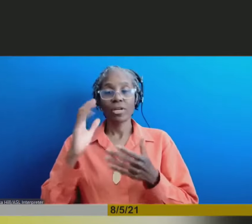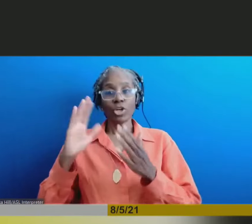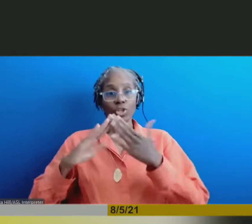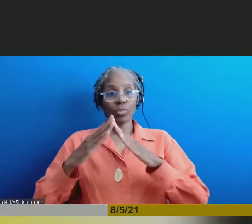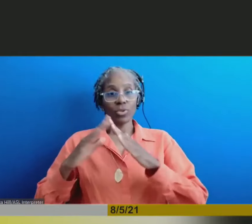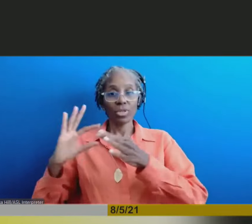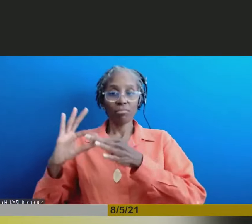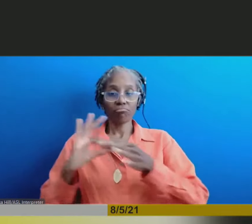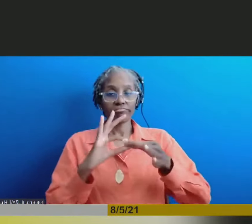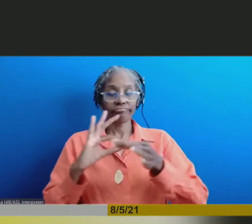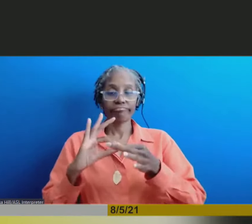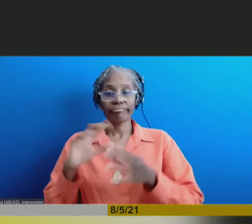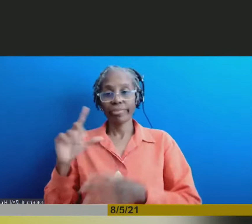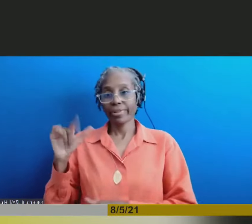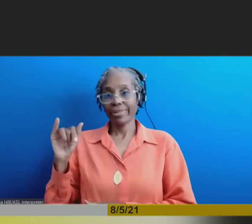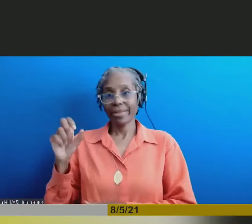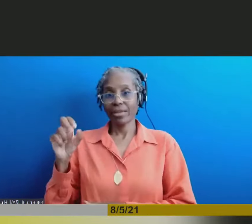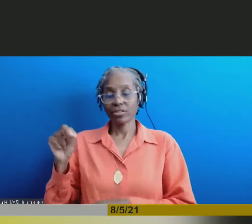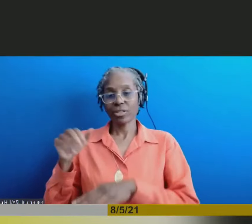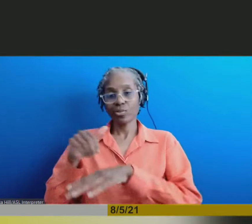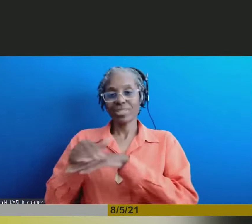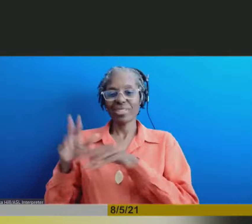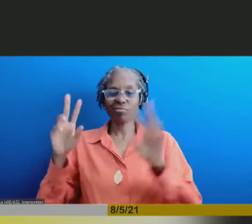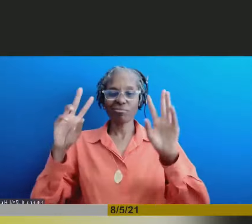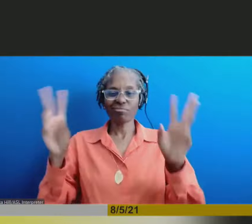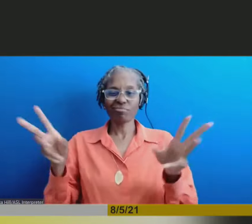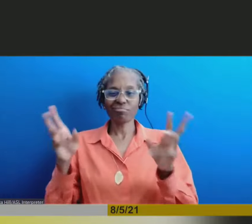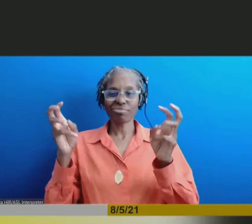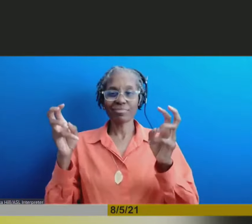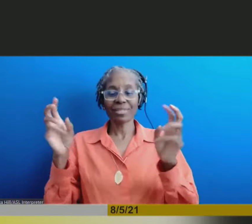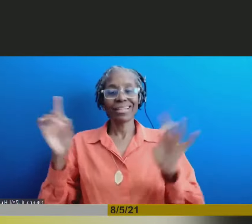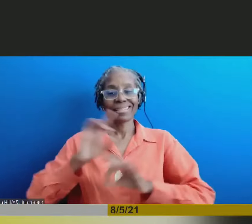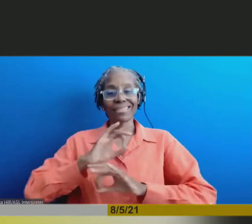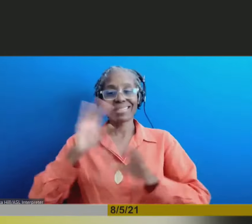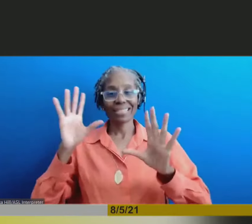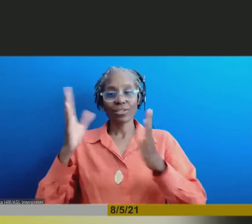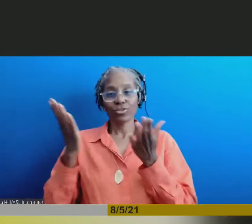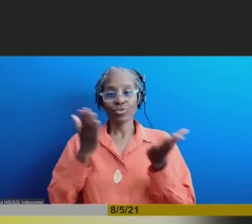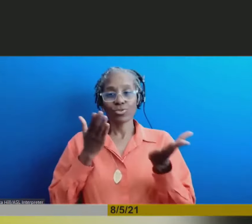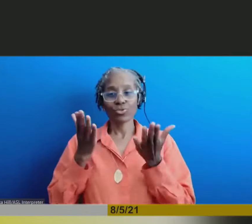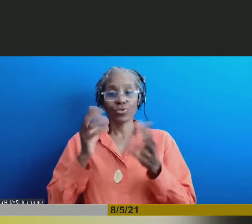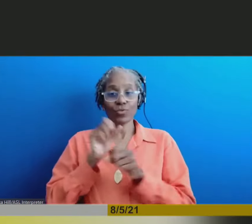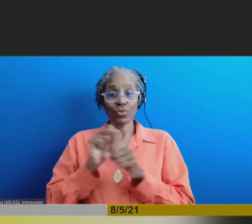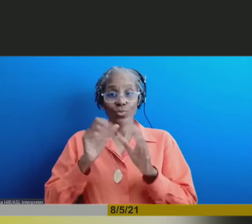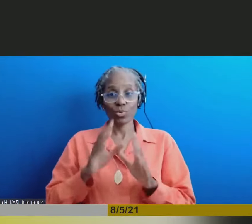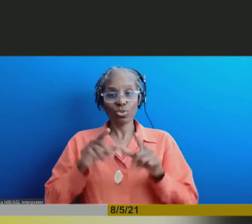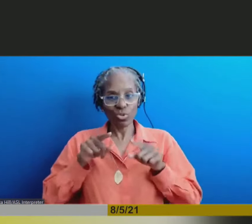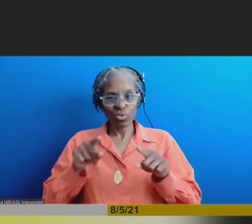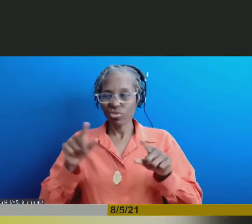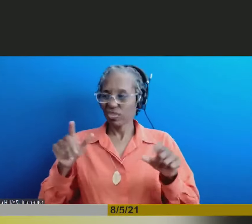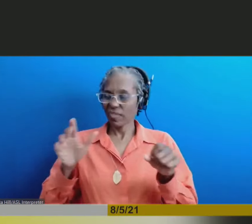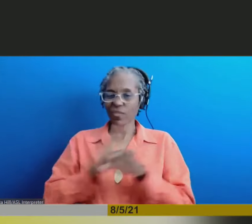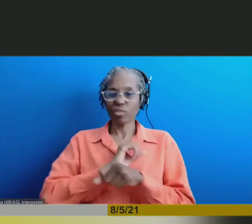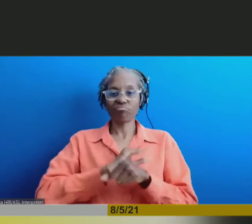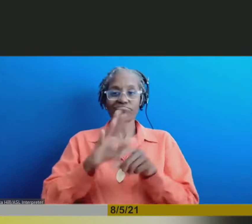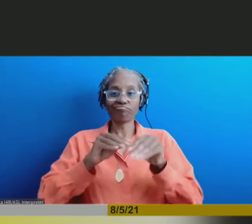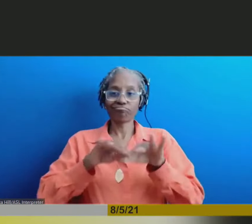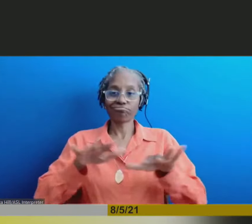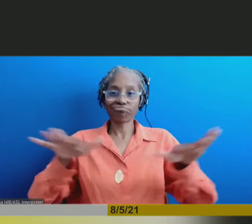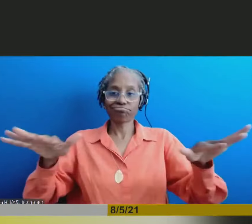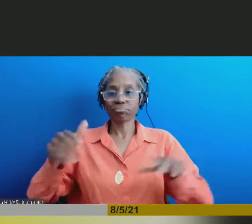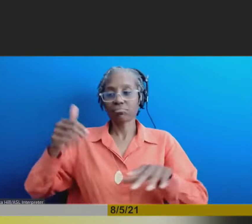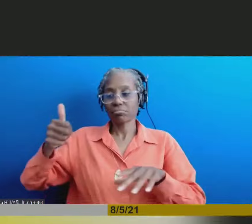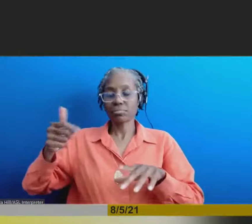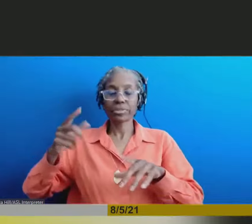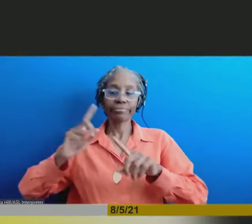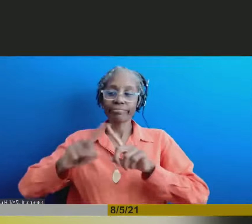been deployed as what we call disaster service workers throughout the pandemic response. These are individuals who have worked in